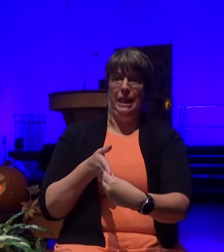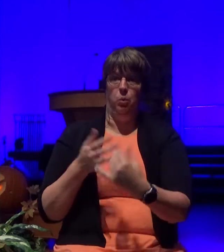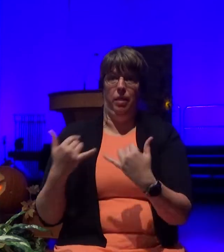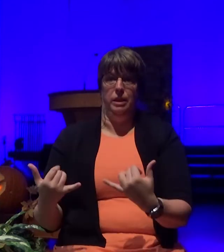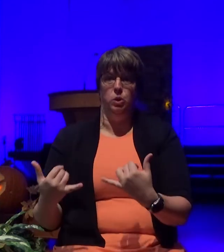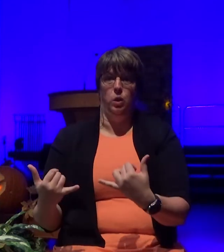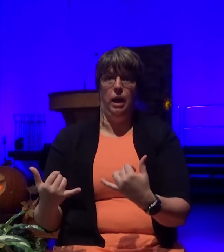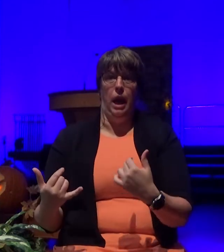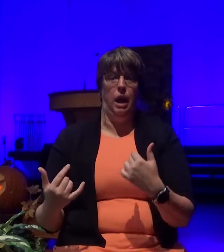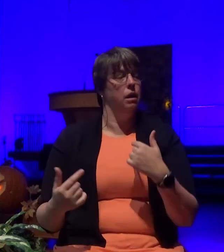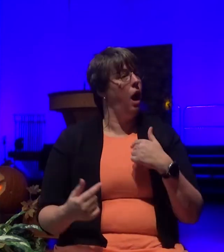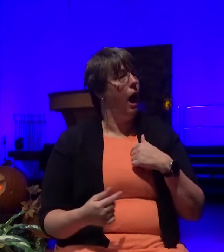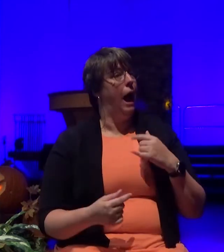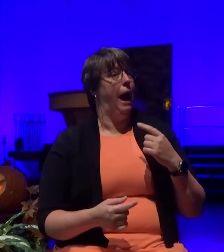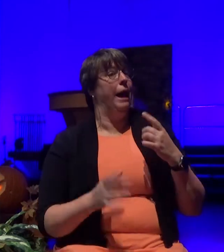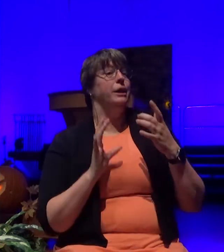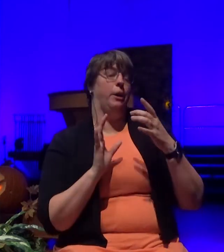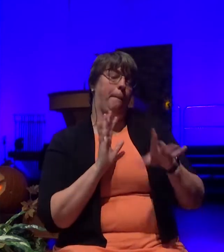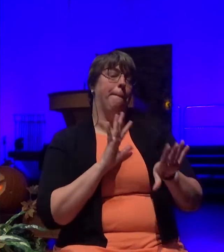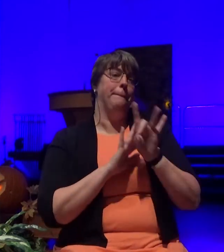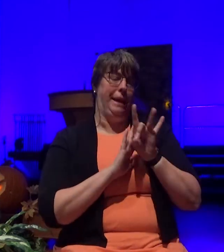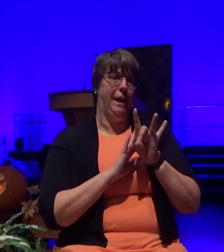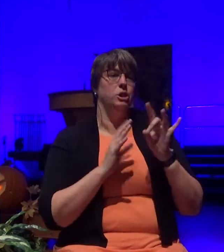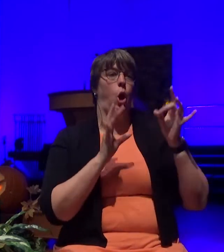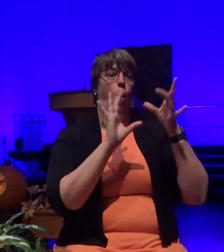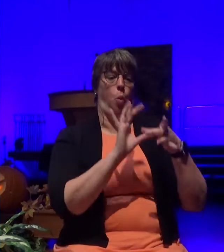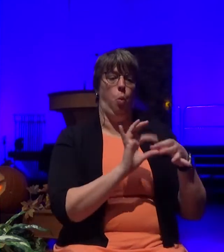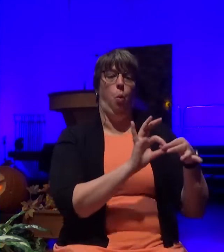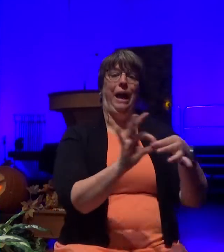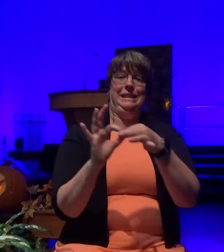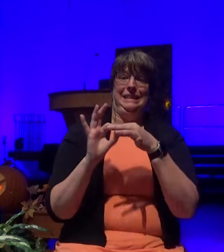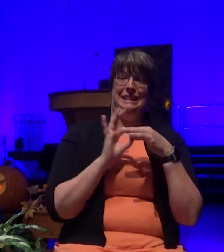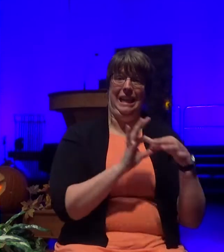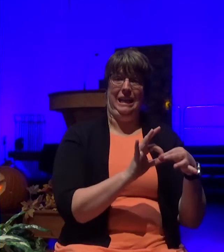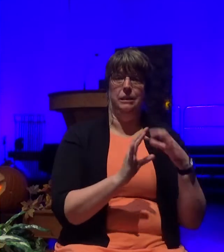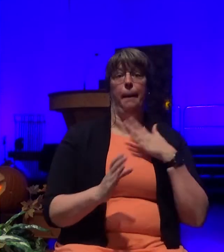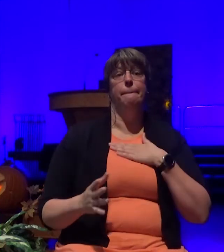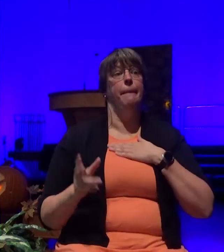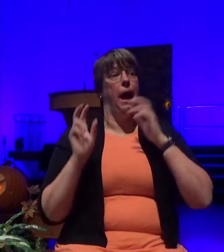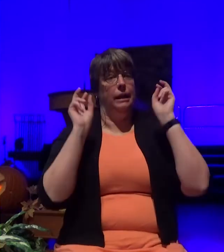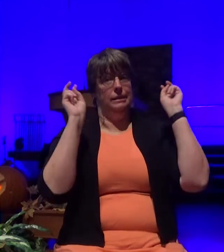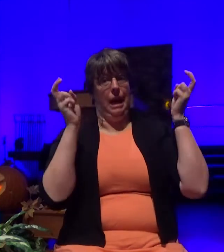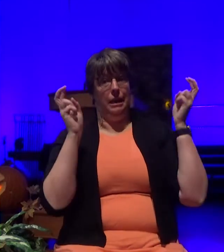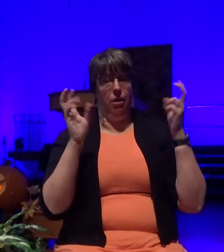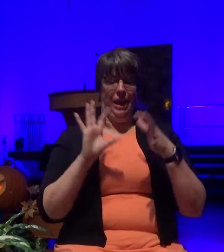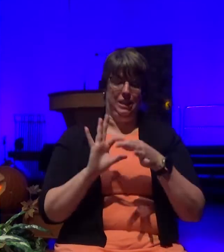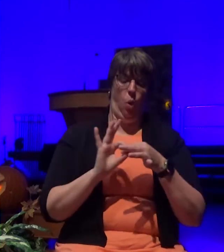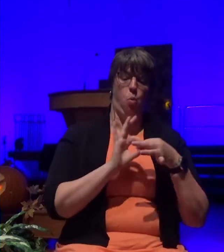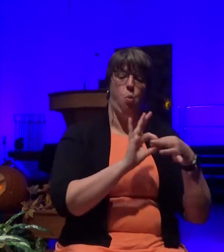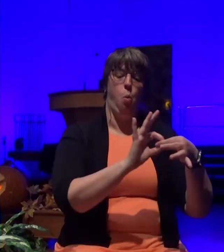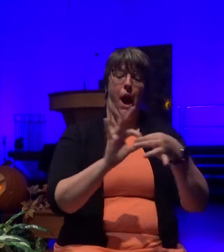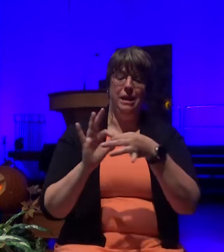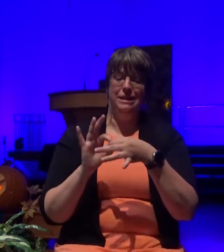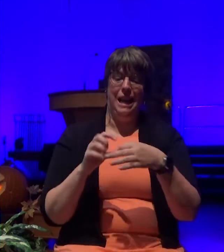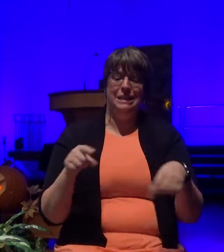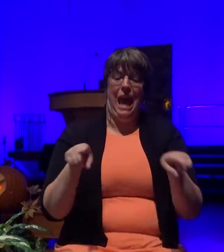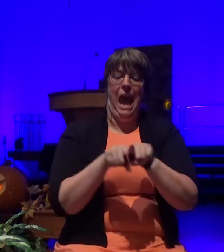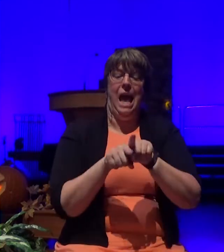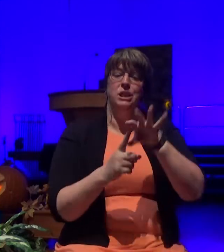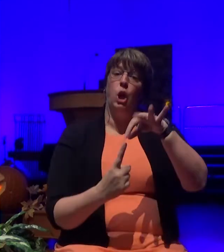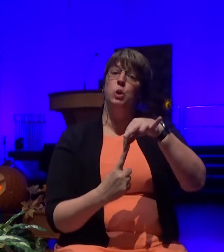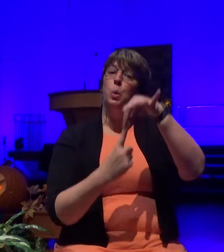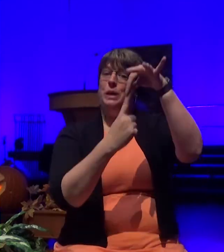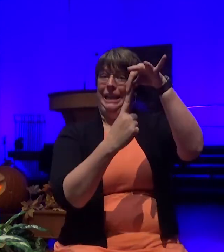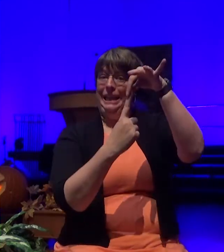oneness because my title today is Oneness as Uniqueness. And so I felt very much in resonance. I've